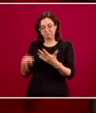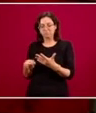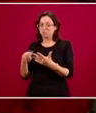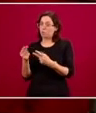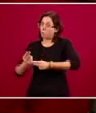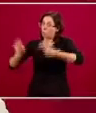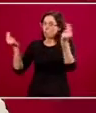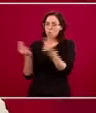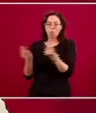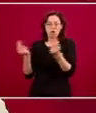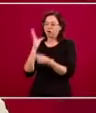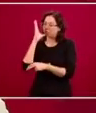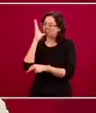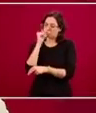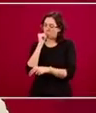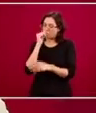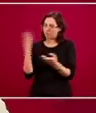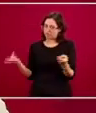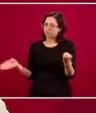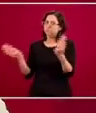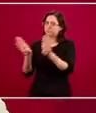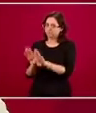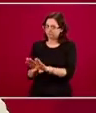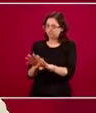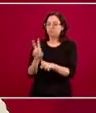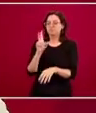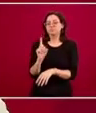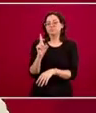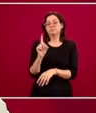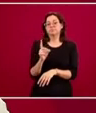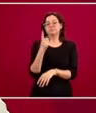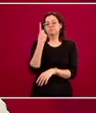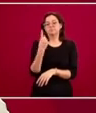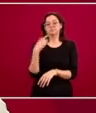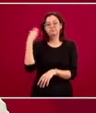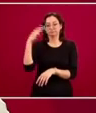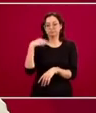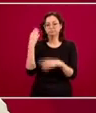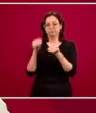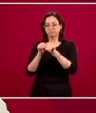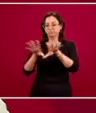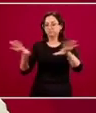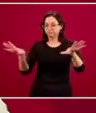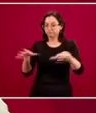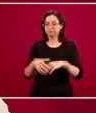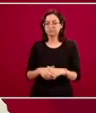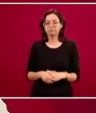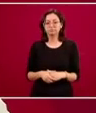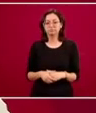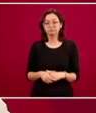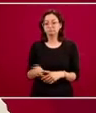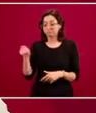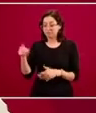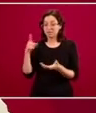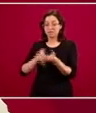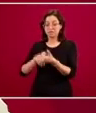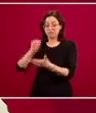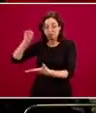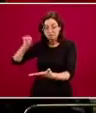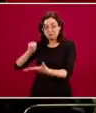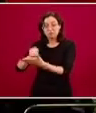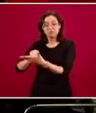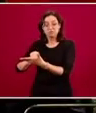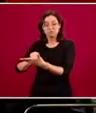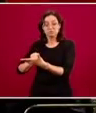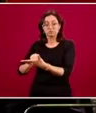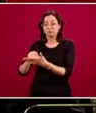must stop. And this is very clearly stated in the law and according to our regulation which activities are essential